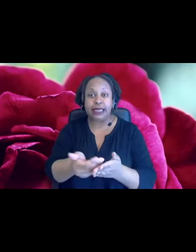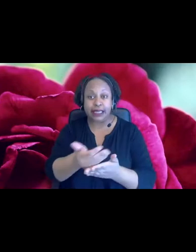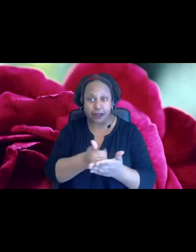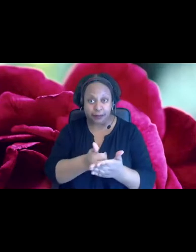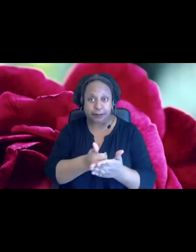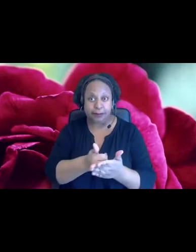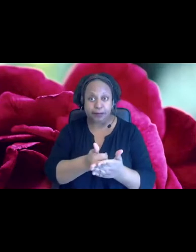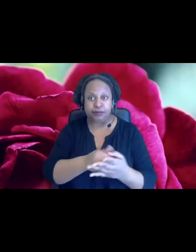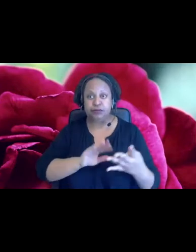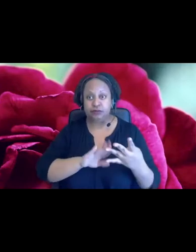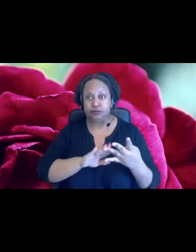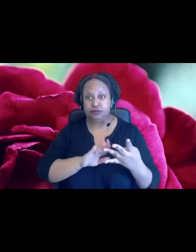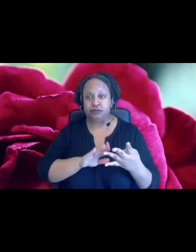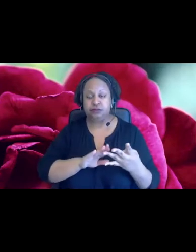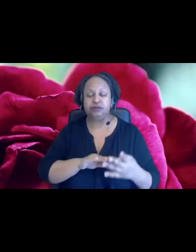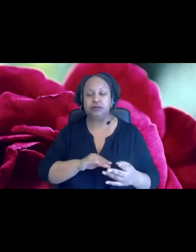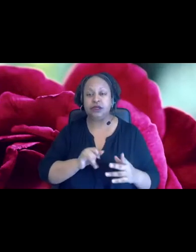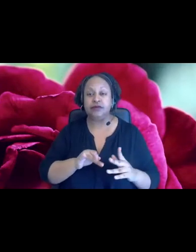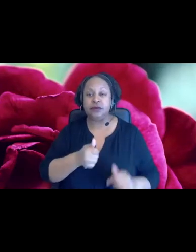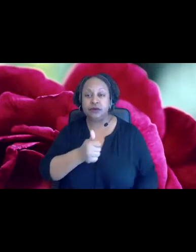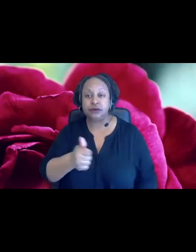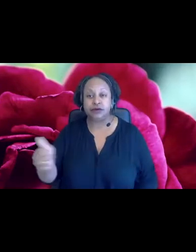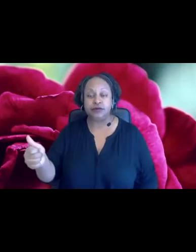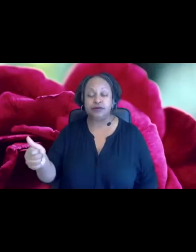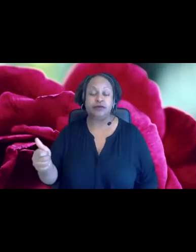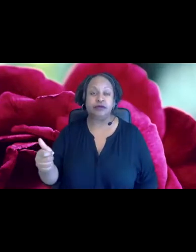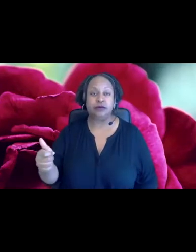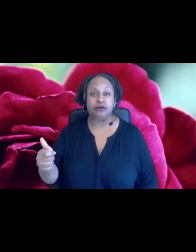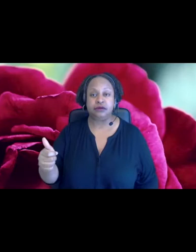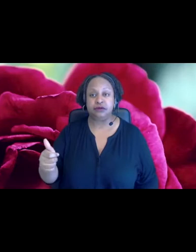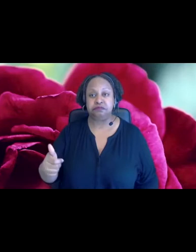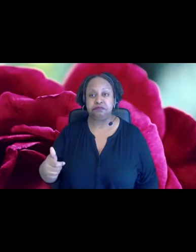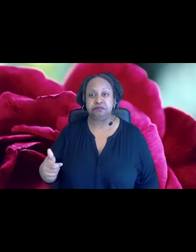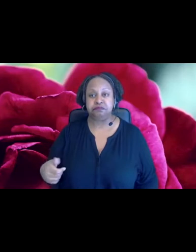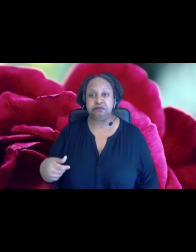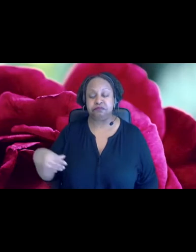income. If you receive an amount and